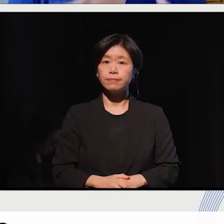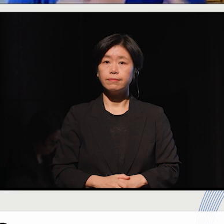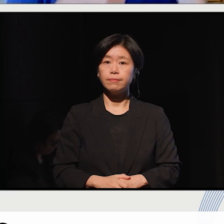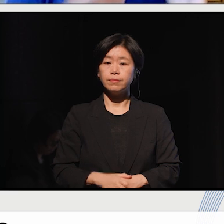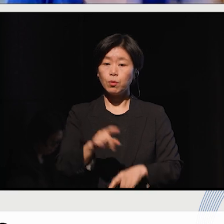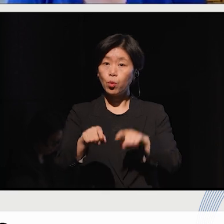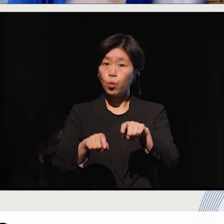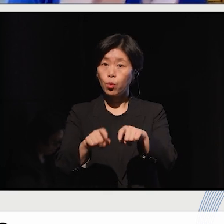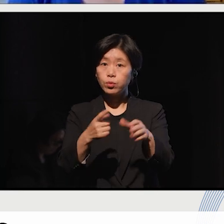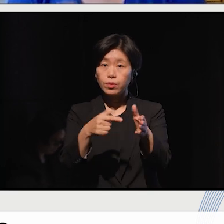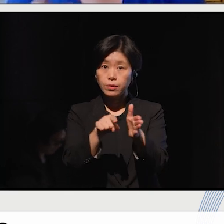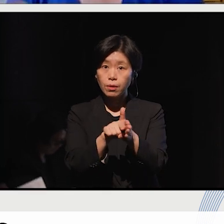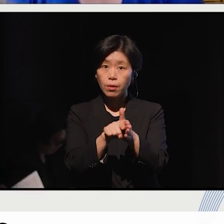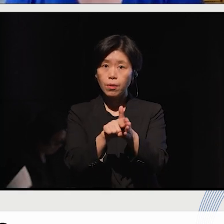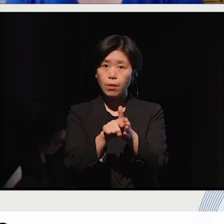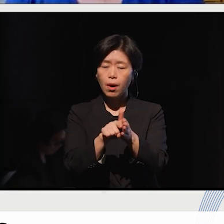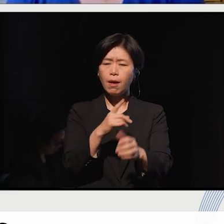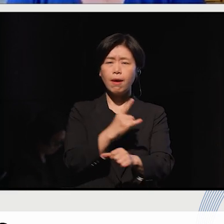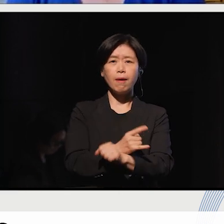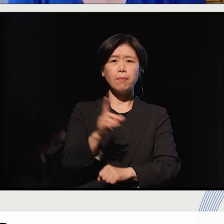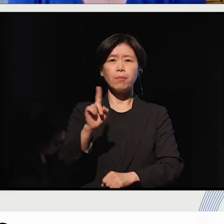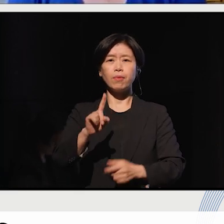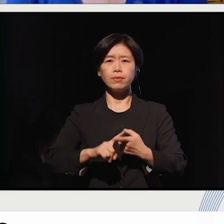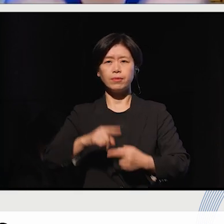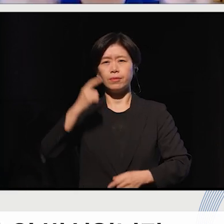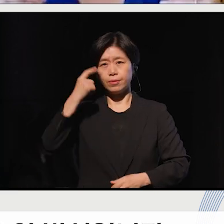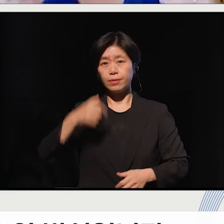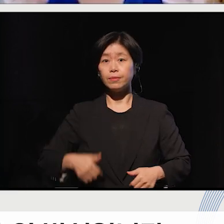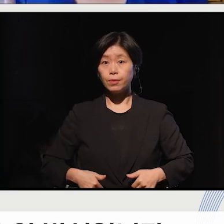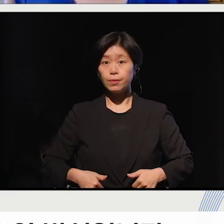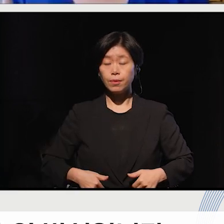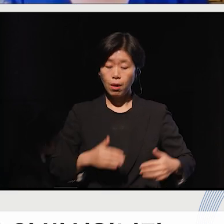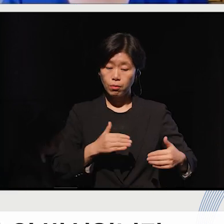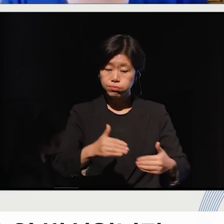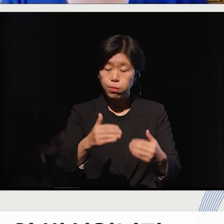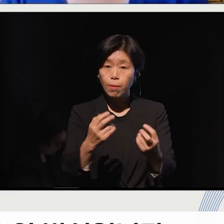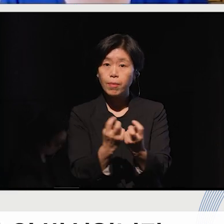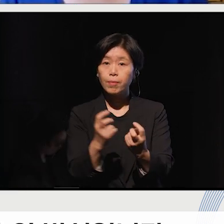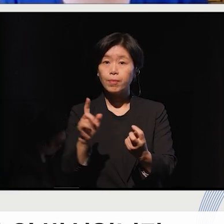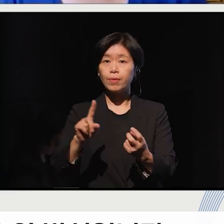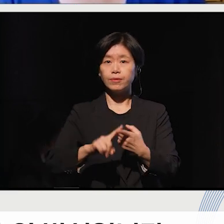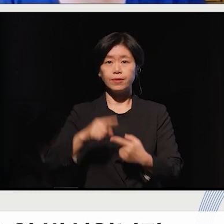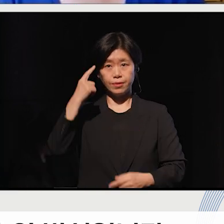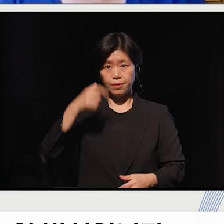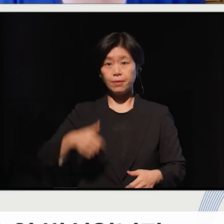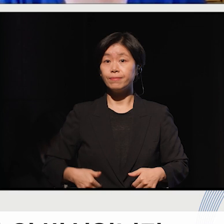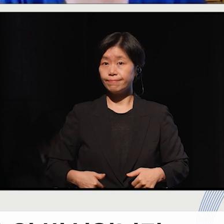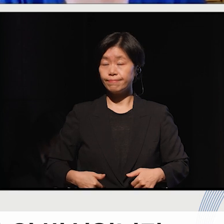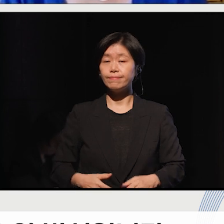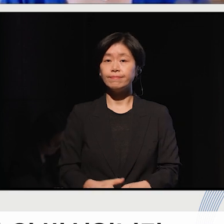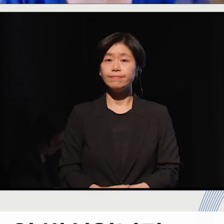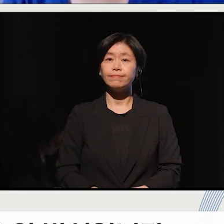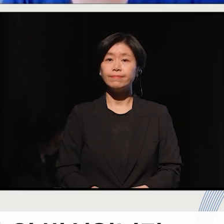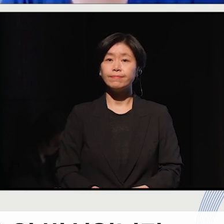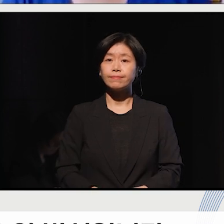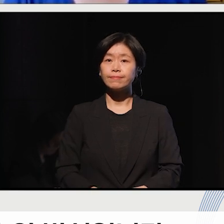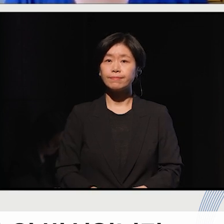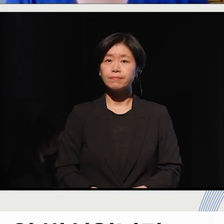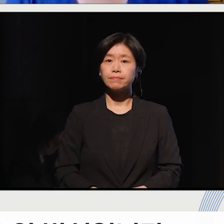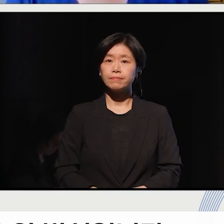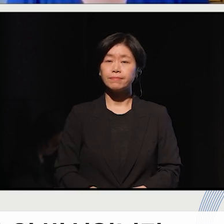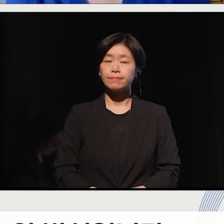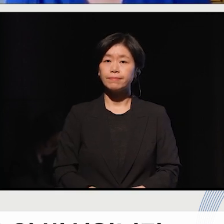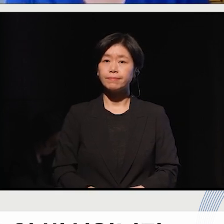the procedures, the steps, and the actions that we're taking? Now, the practices are the routine ways in which policies